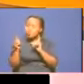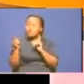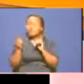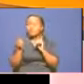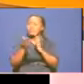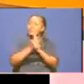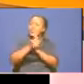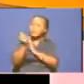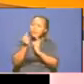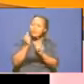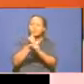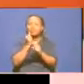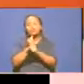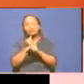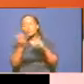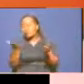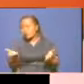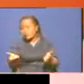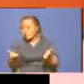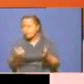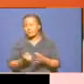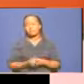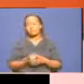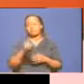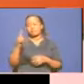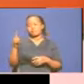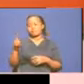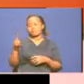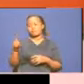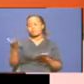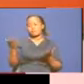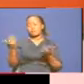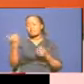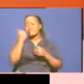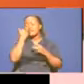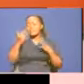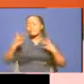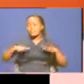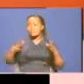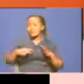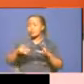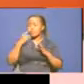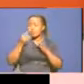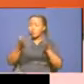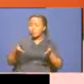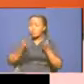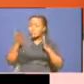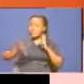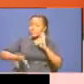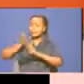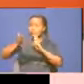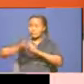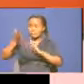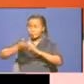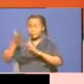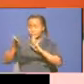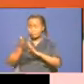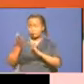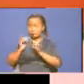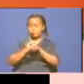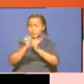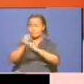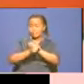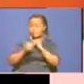as a mitigating? So the patients who require renal replacement therapy, mm-hmm. so there are two forms of renal replacement therapy. One